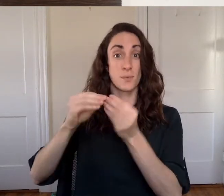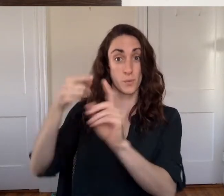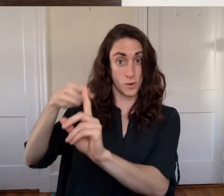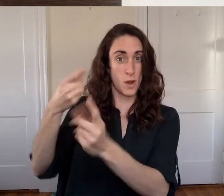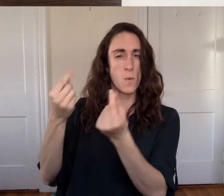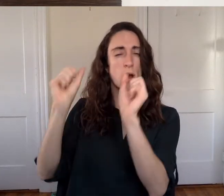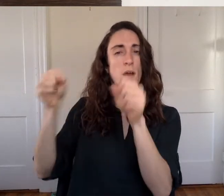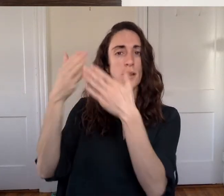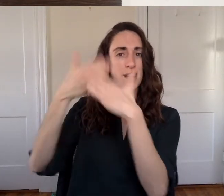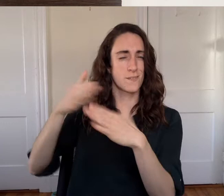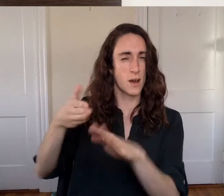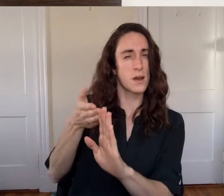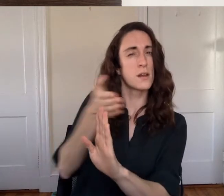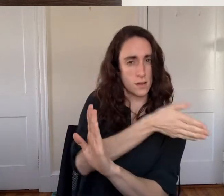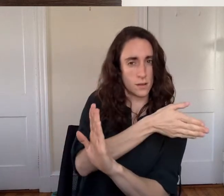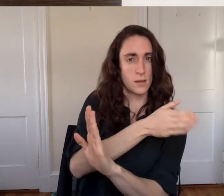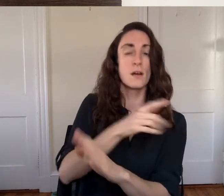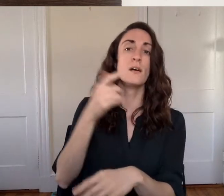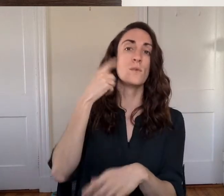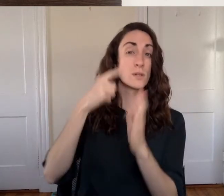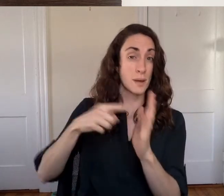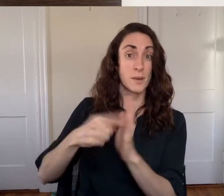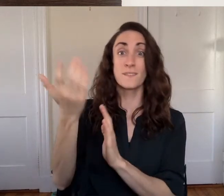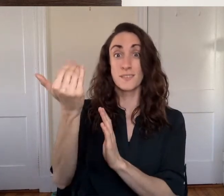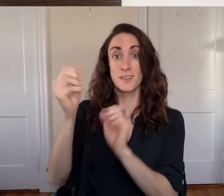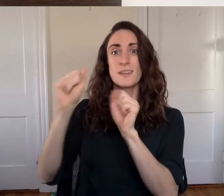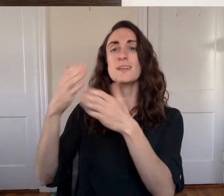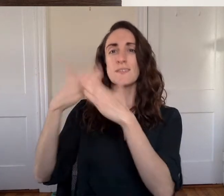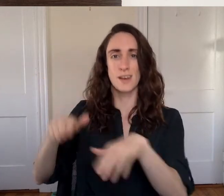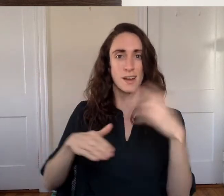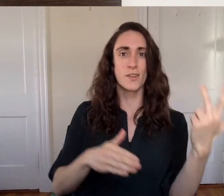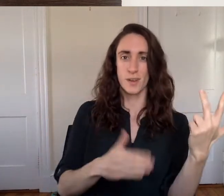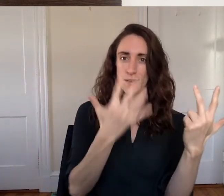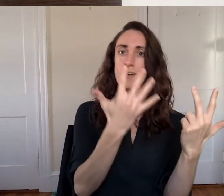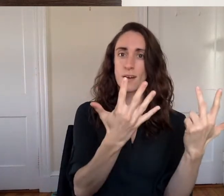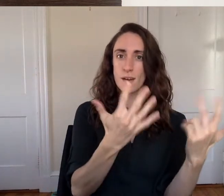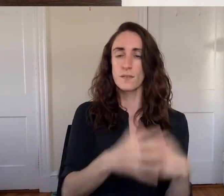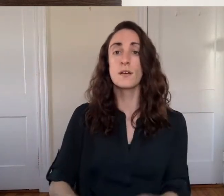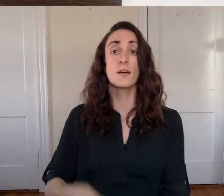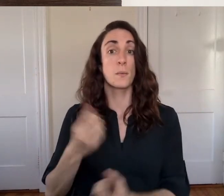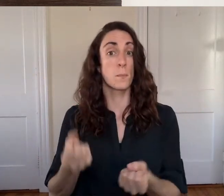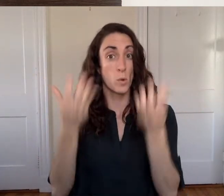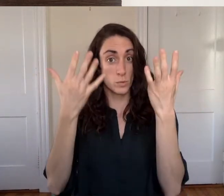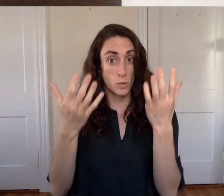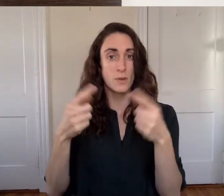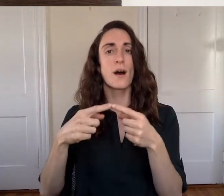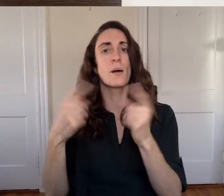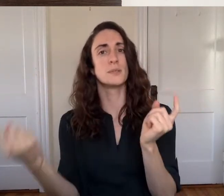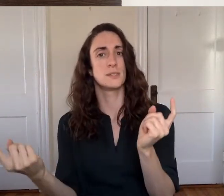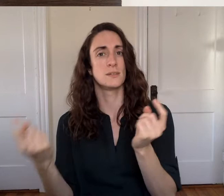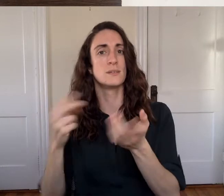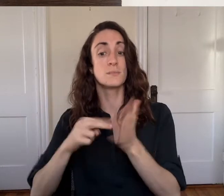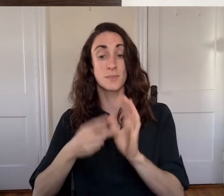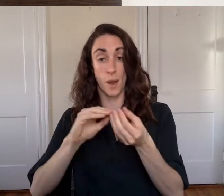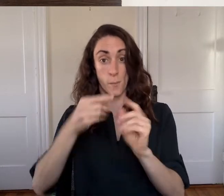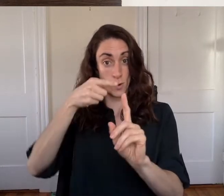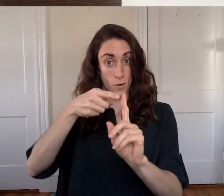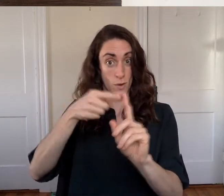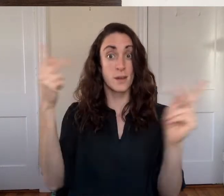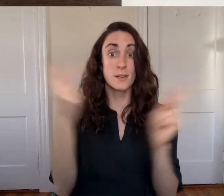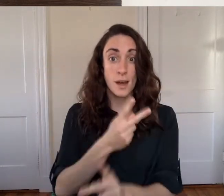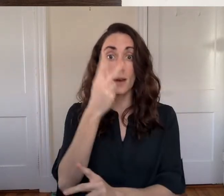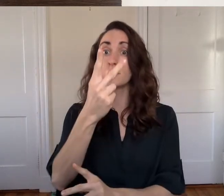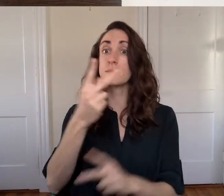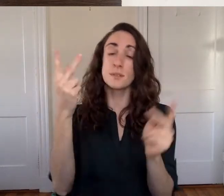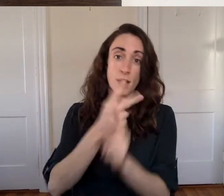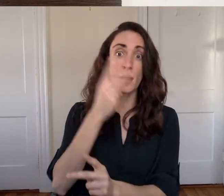a specific number. So for example, 3 and 5 are factors of 15. Multiples, on the other hand, are what you get when you take